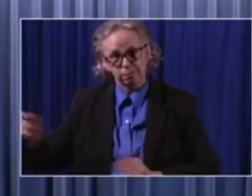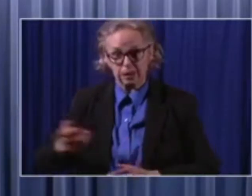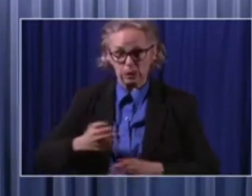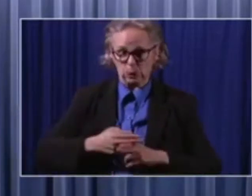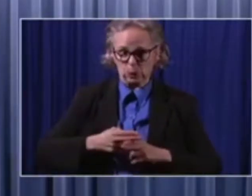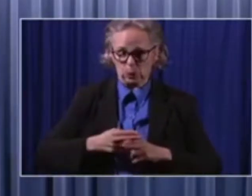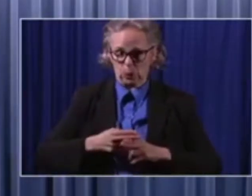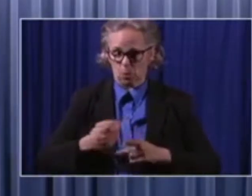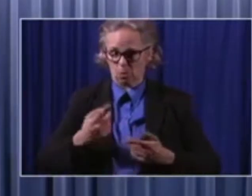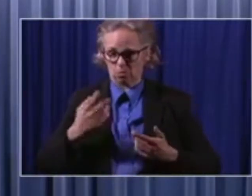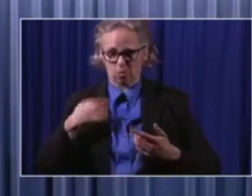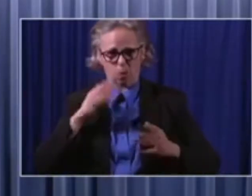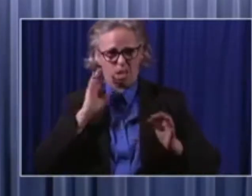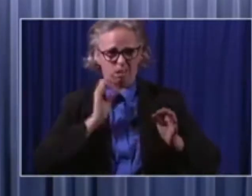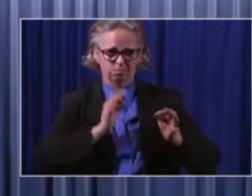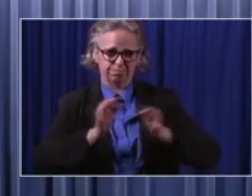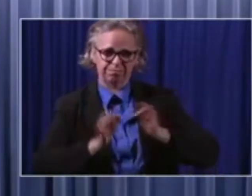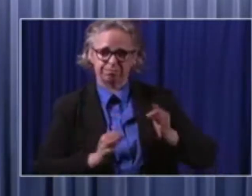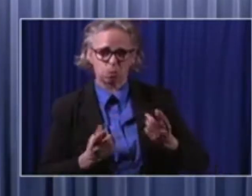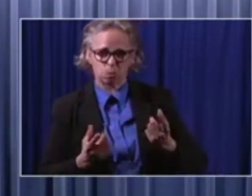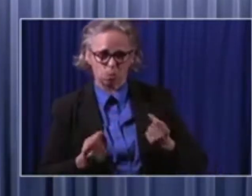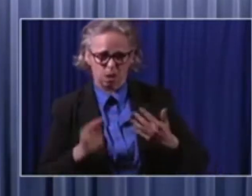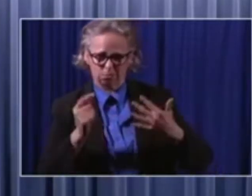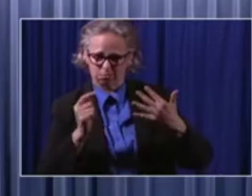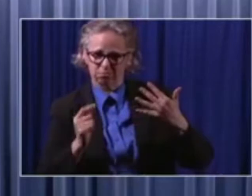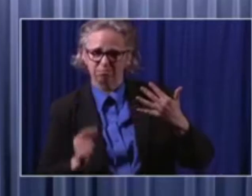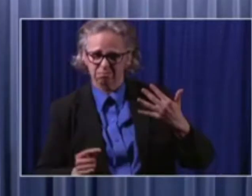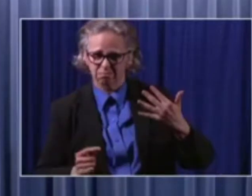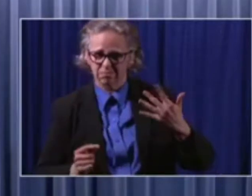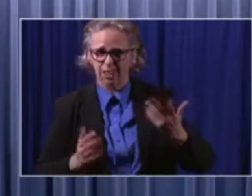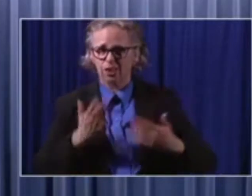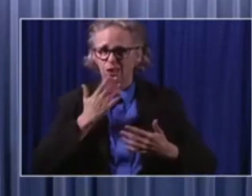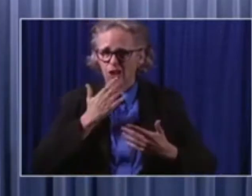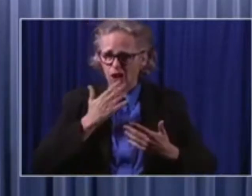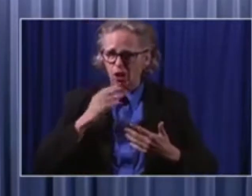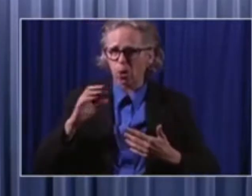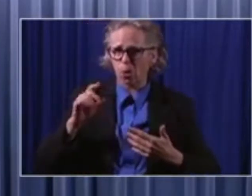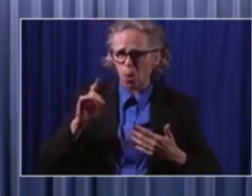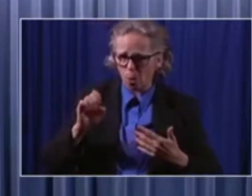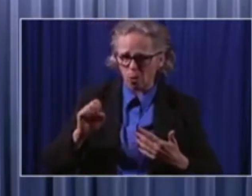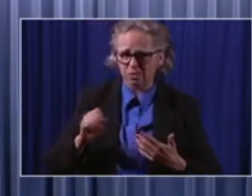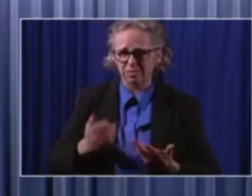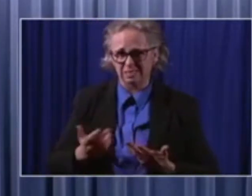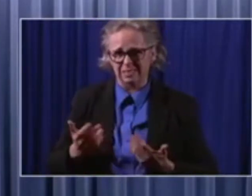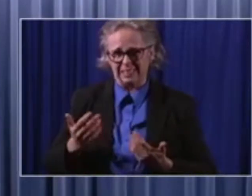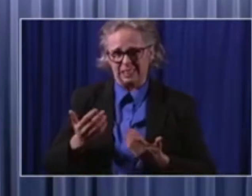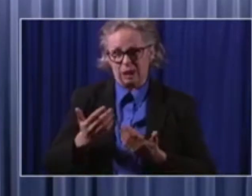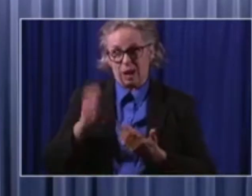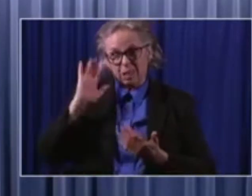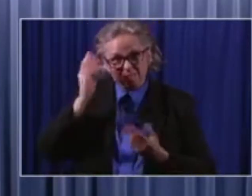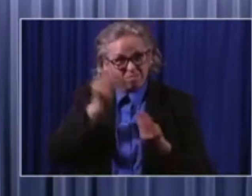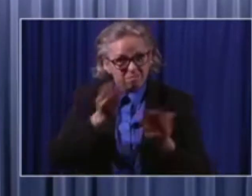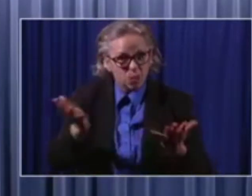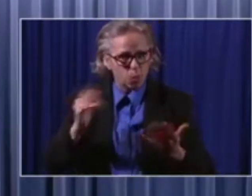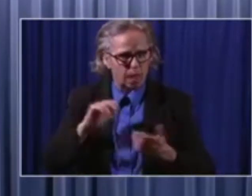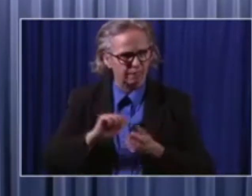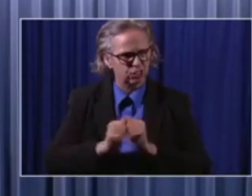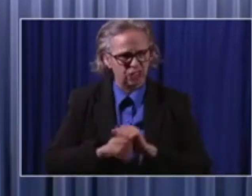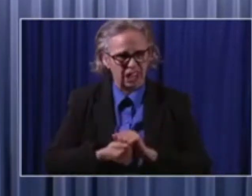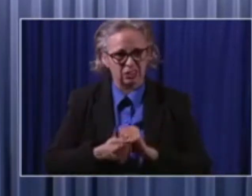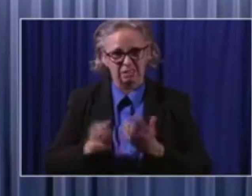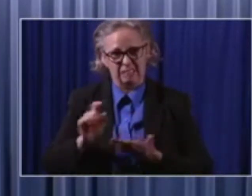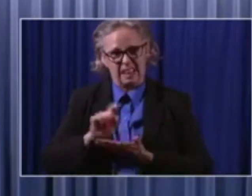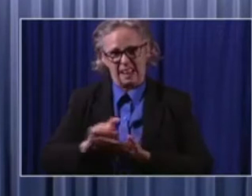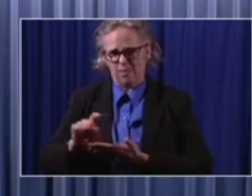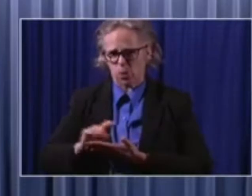press conference about the color code and what the changes are. Every week we're going to announce the changes, usually